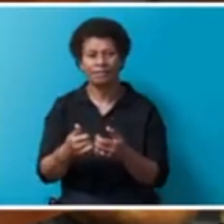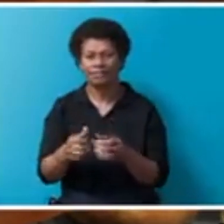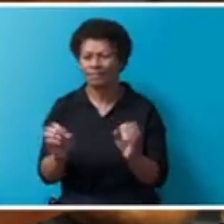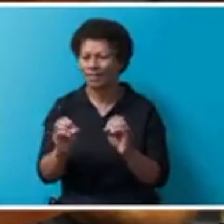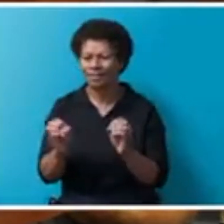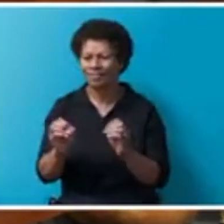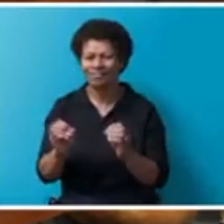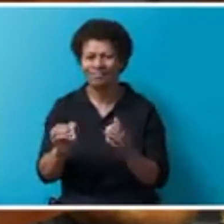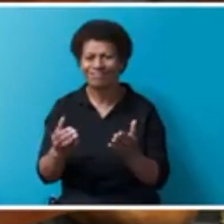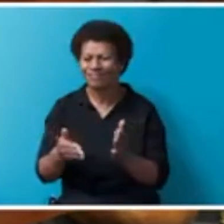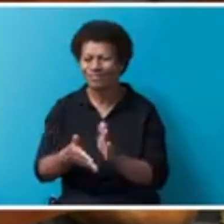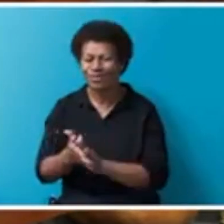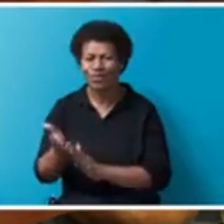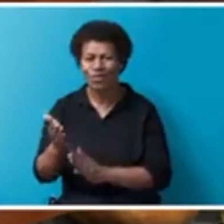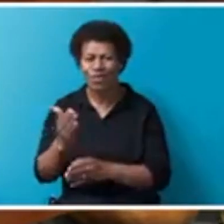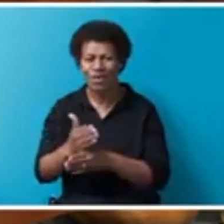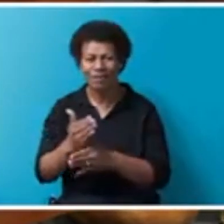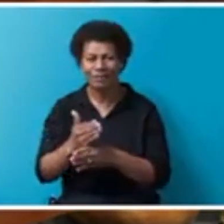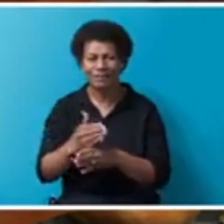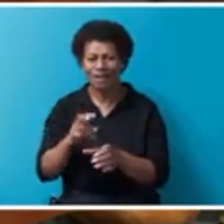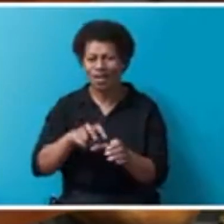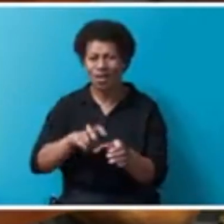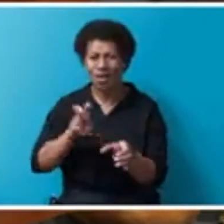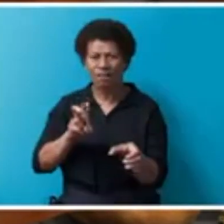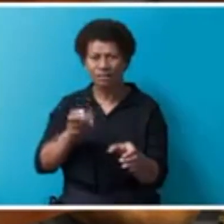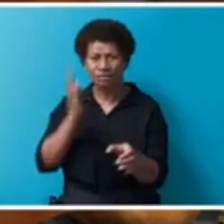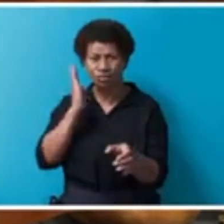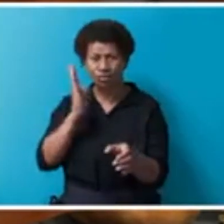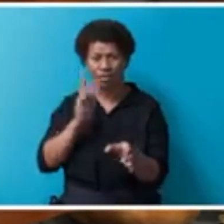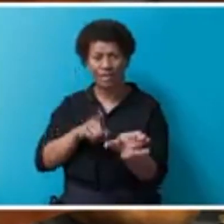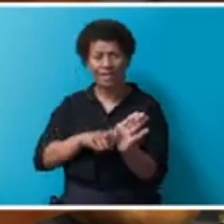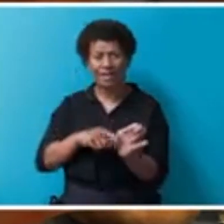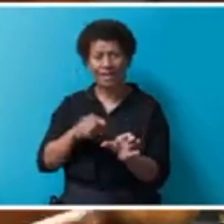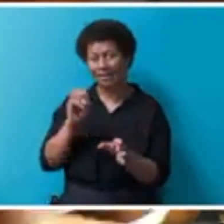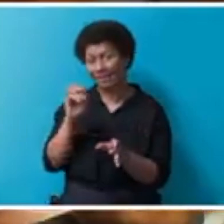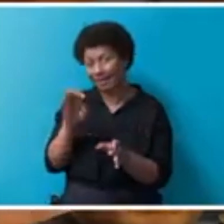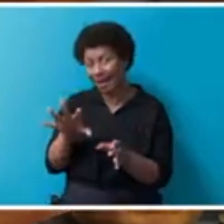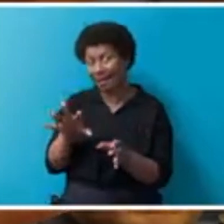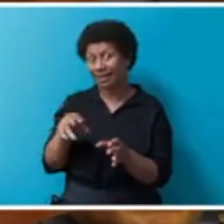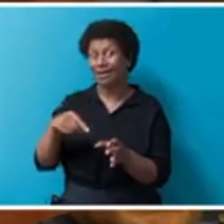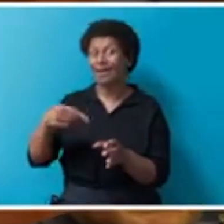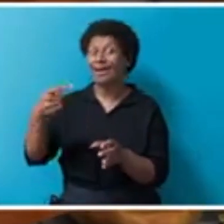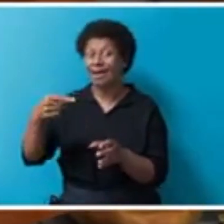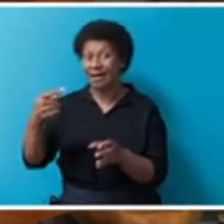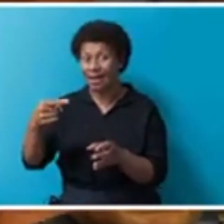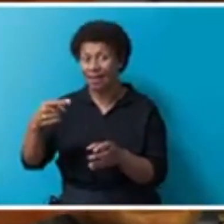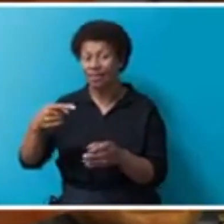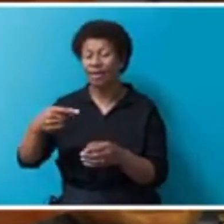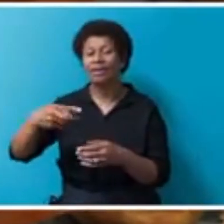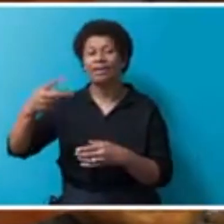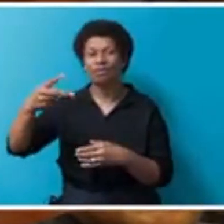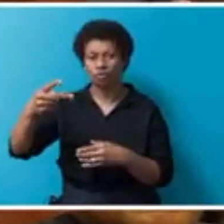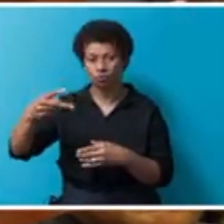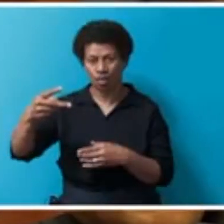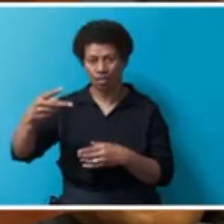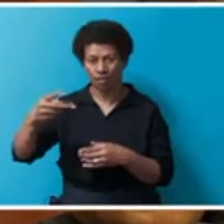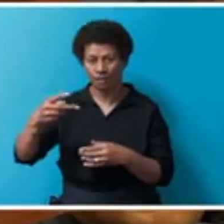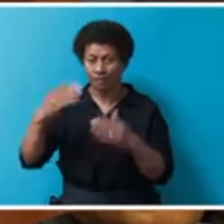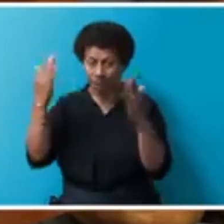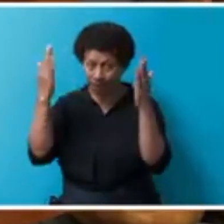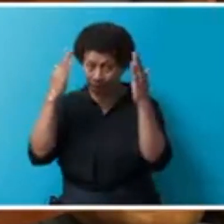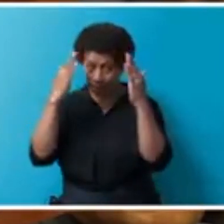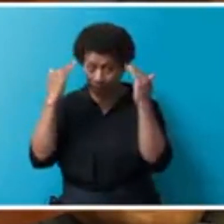go after leaving school from year 10, 11, and 12. Mr. Speaker, say,